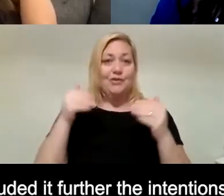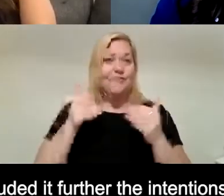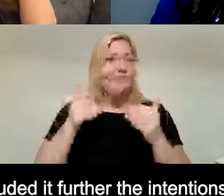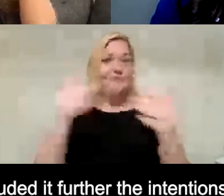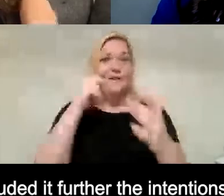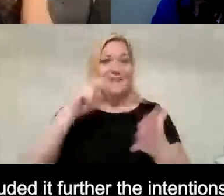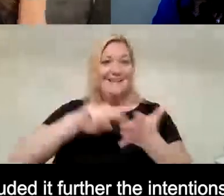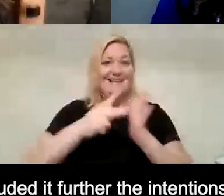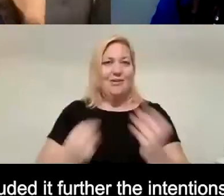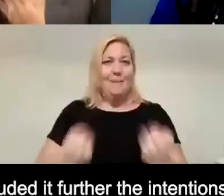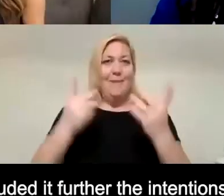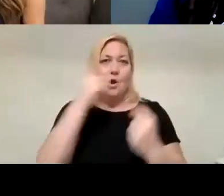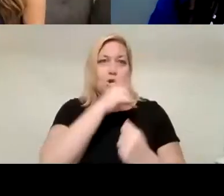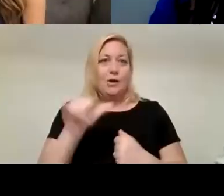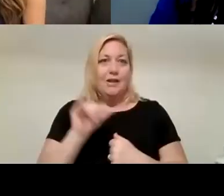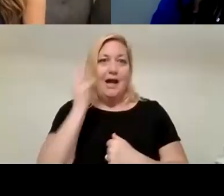intentions of many who look like us.